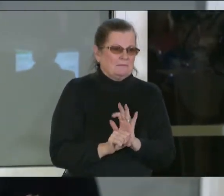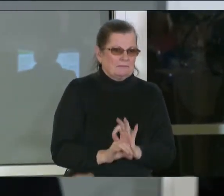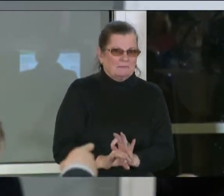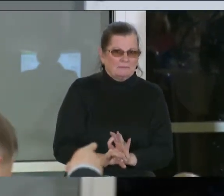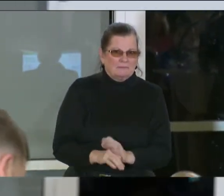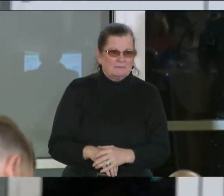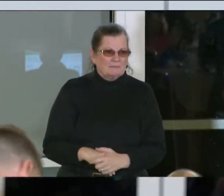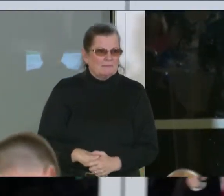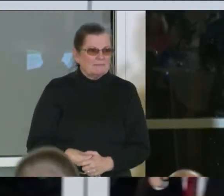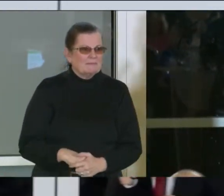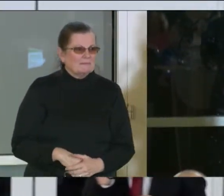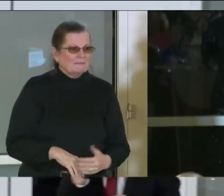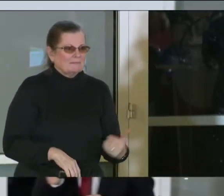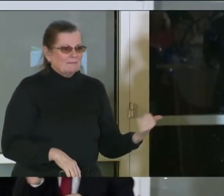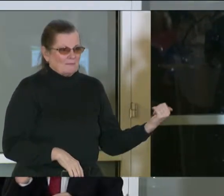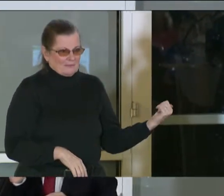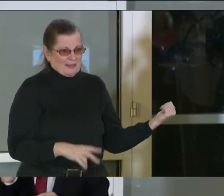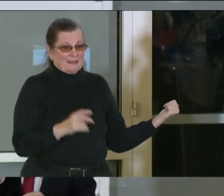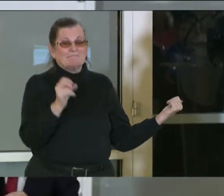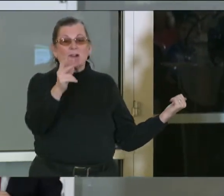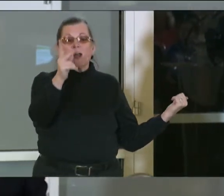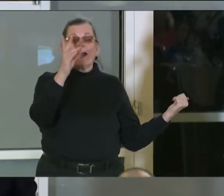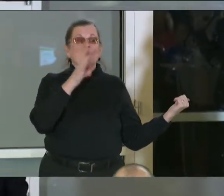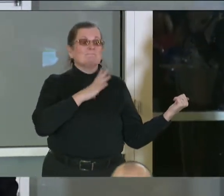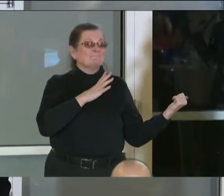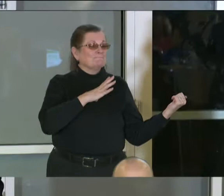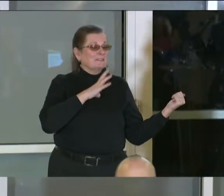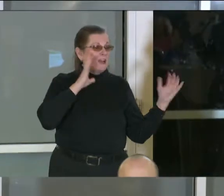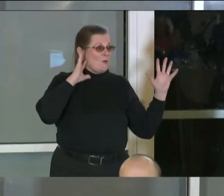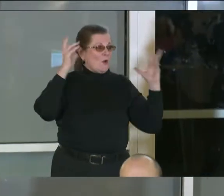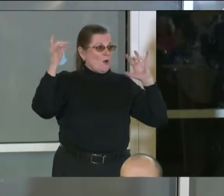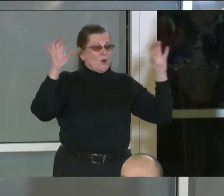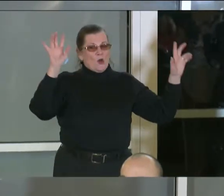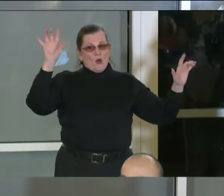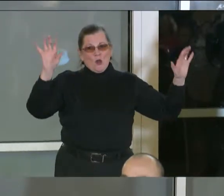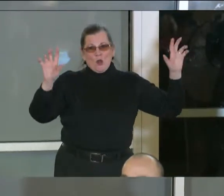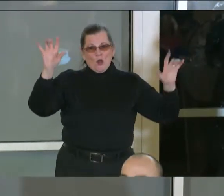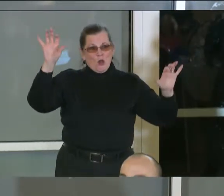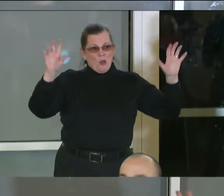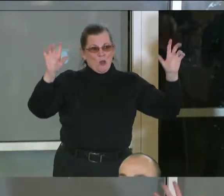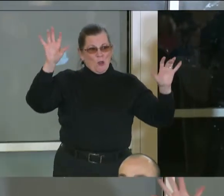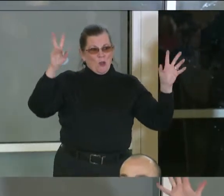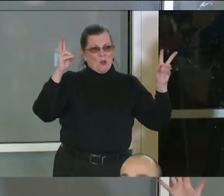state. Okay, we got 2 more. I think time for 2 more tables.